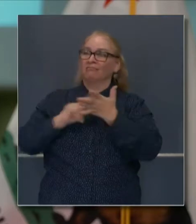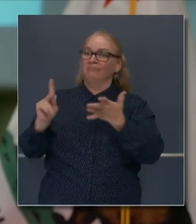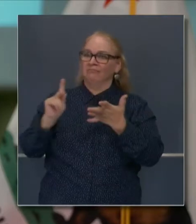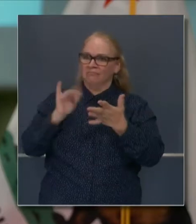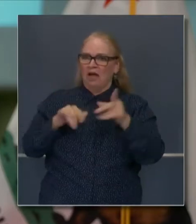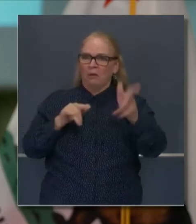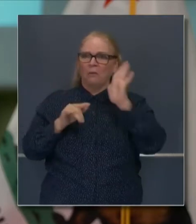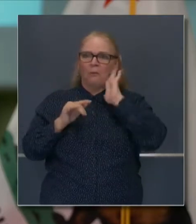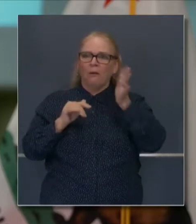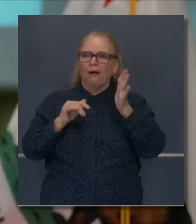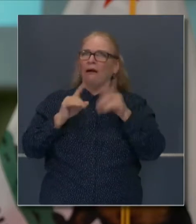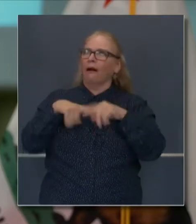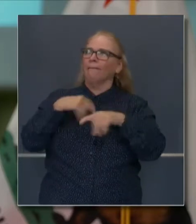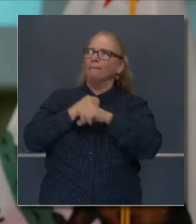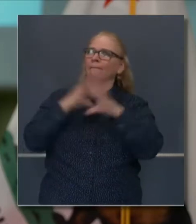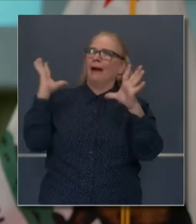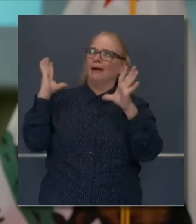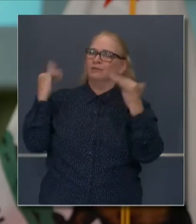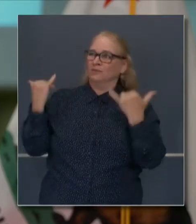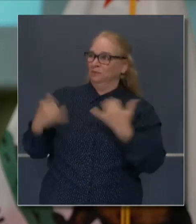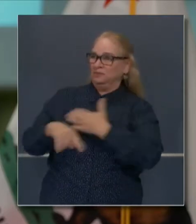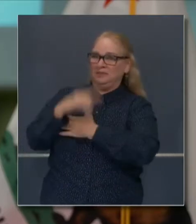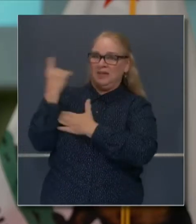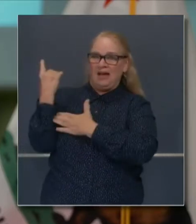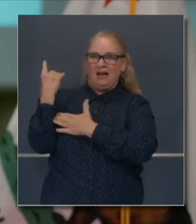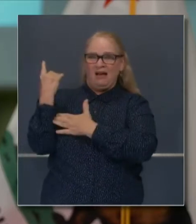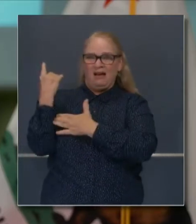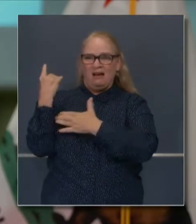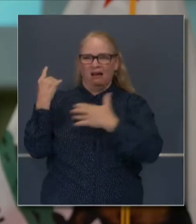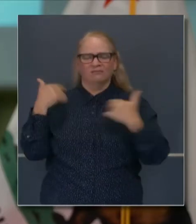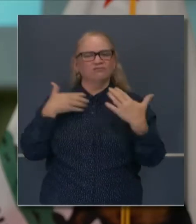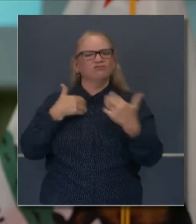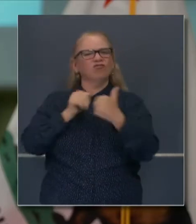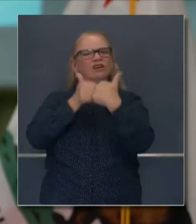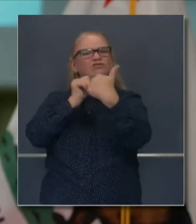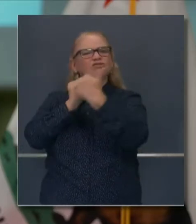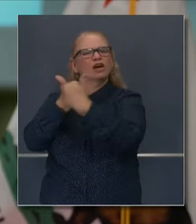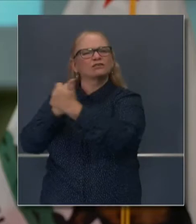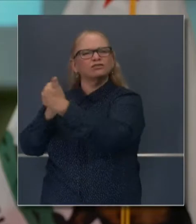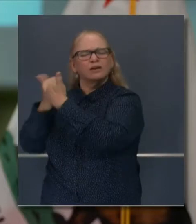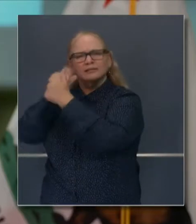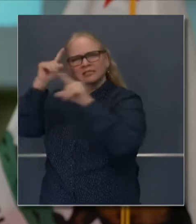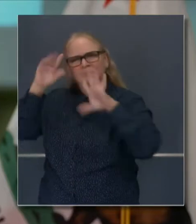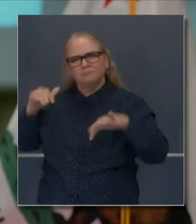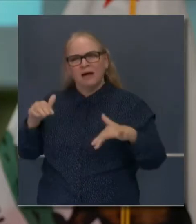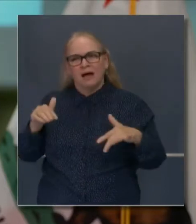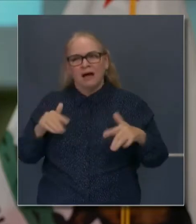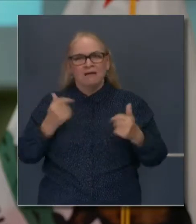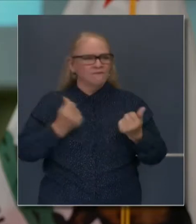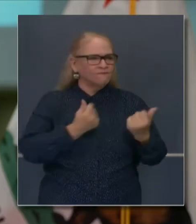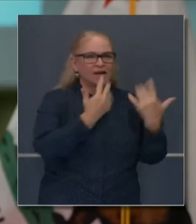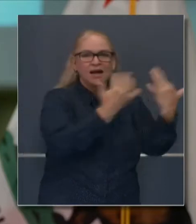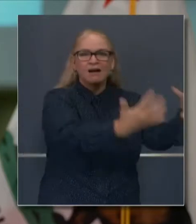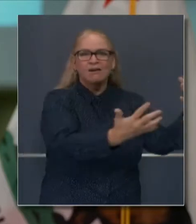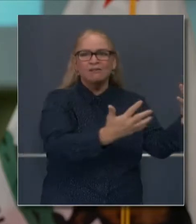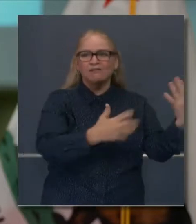untold challenges you have faced, with wildfires on one hand and a pandemic on the